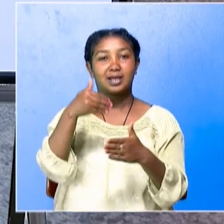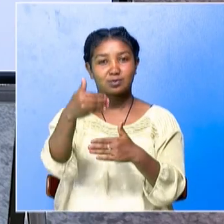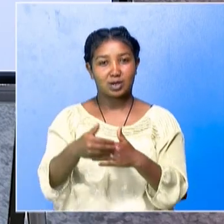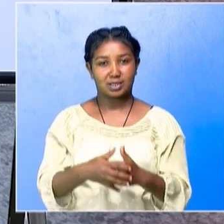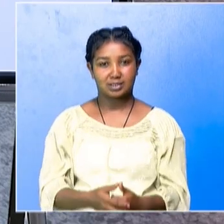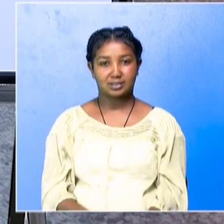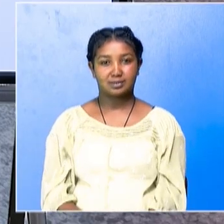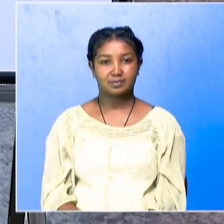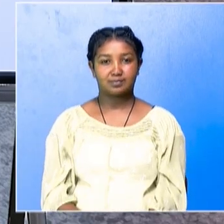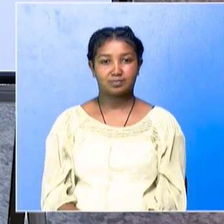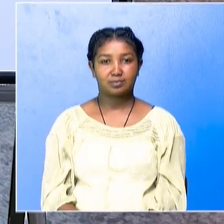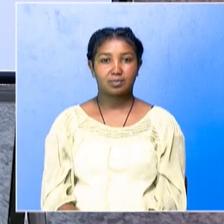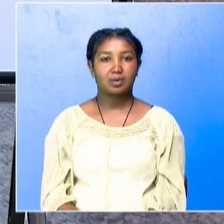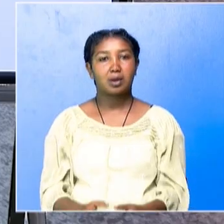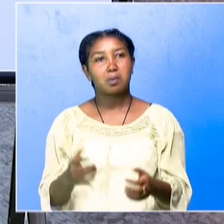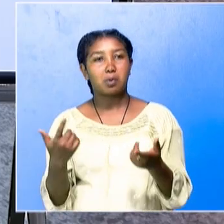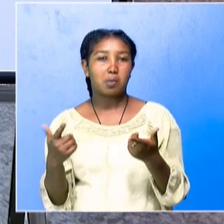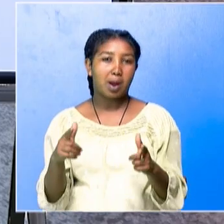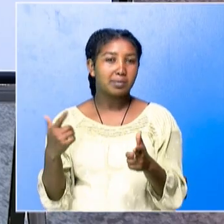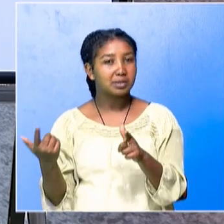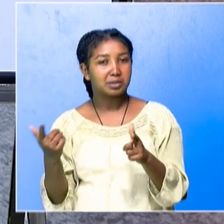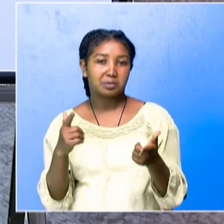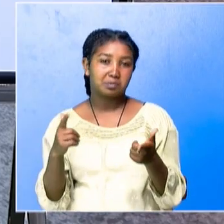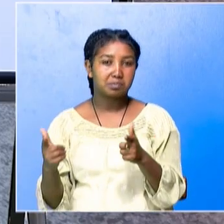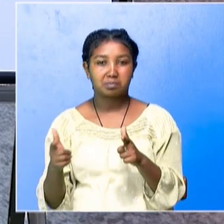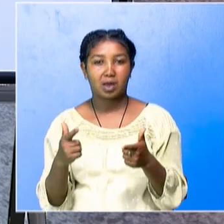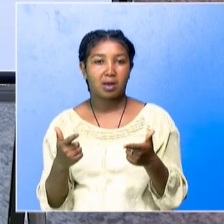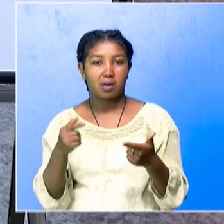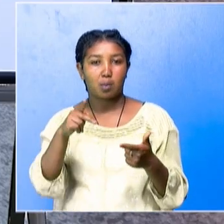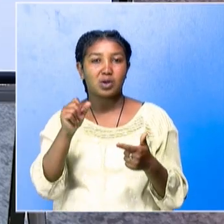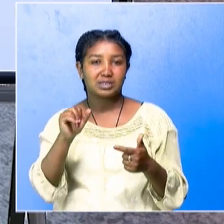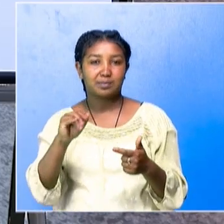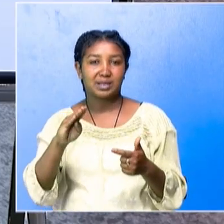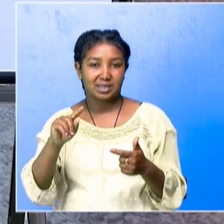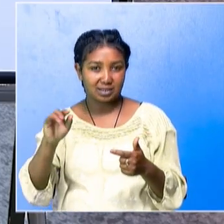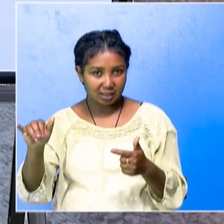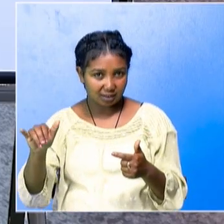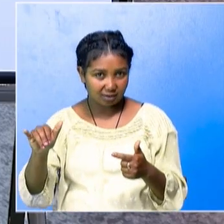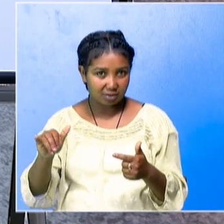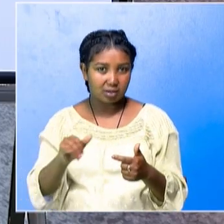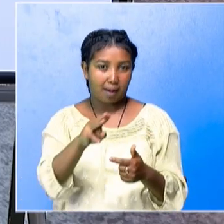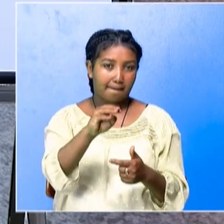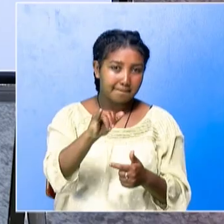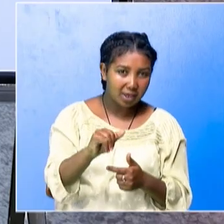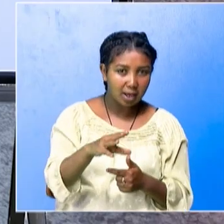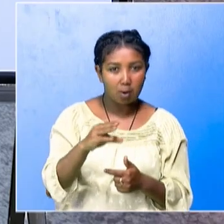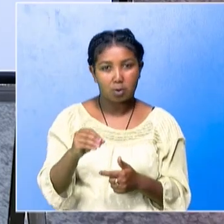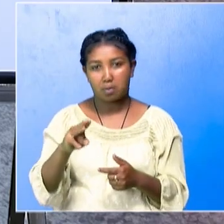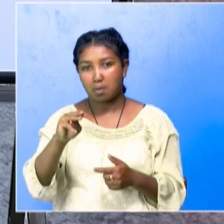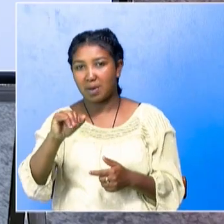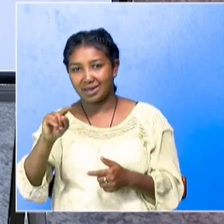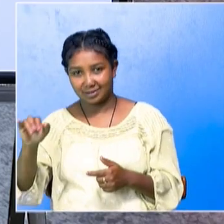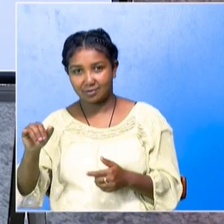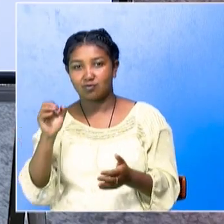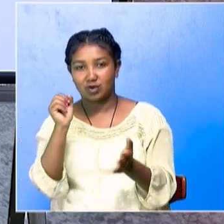is probability and possibility. Like we can use may and might.